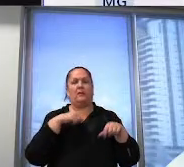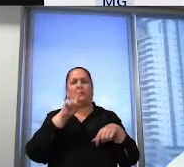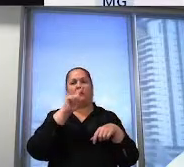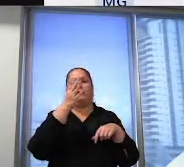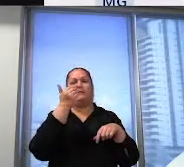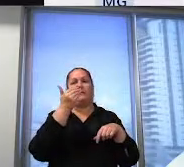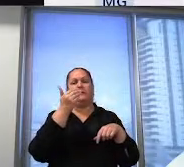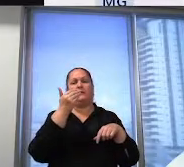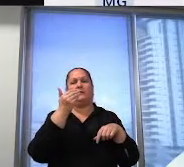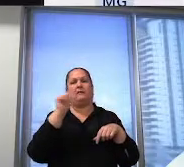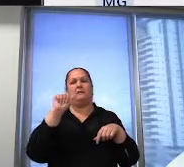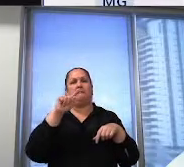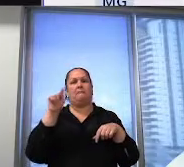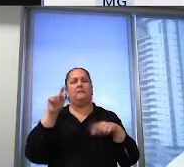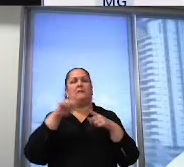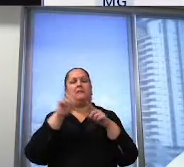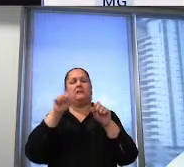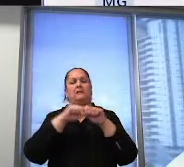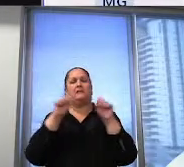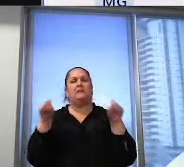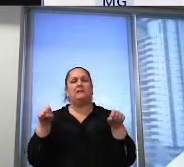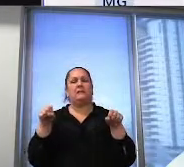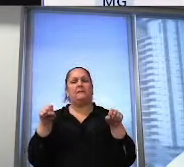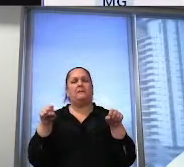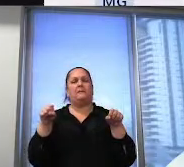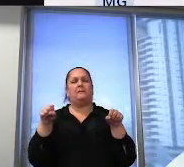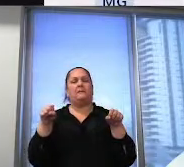the 115 kV system.